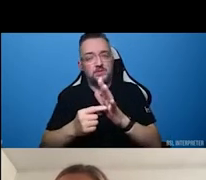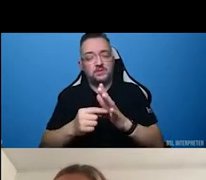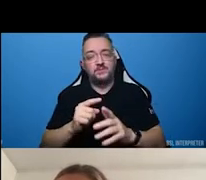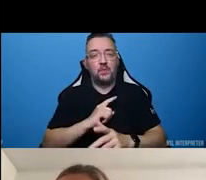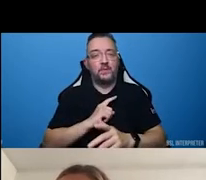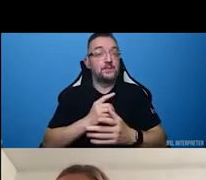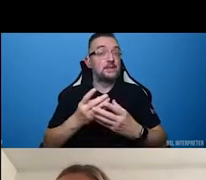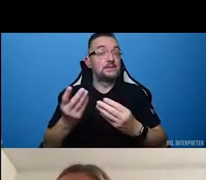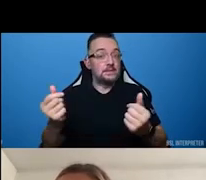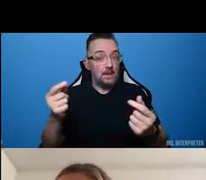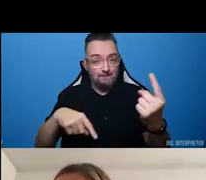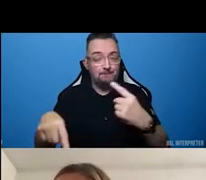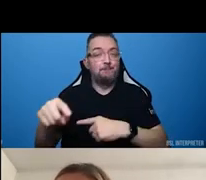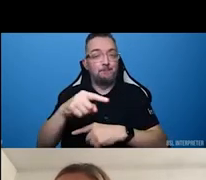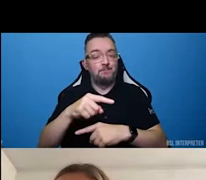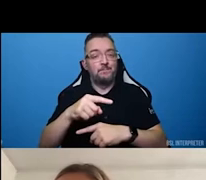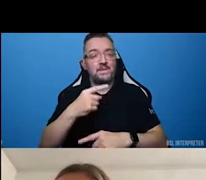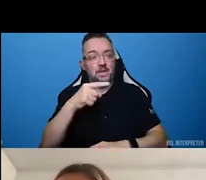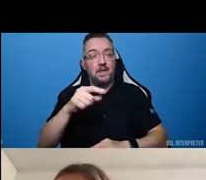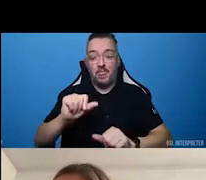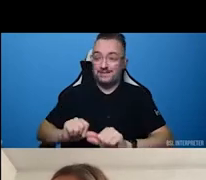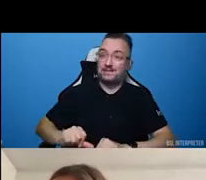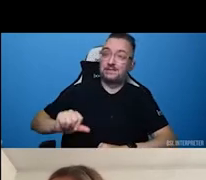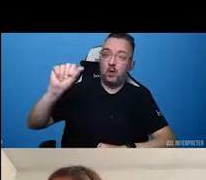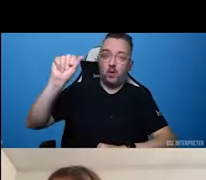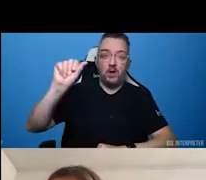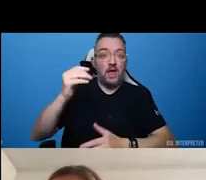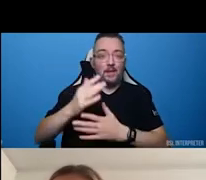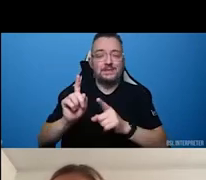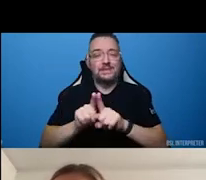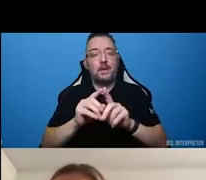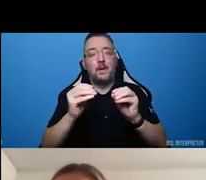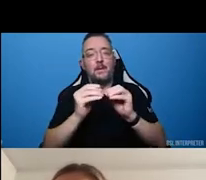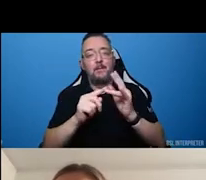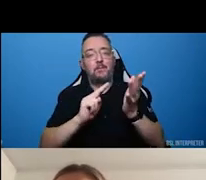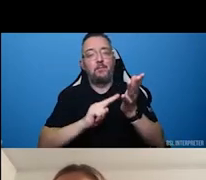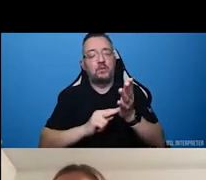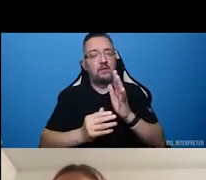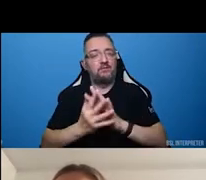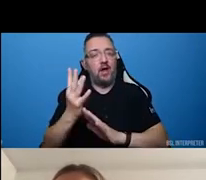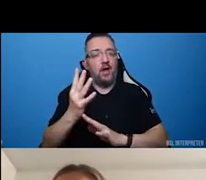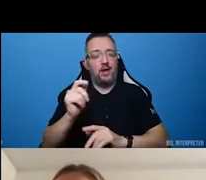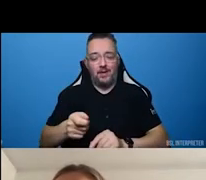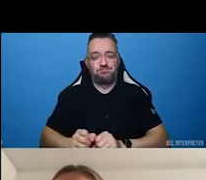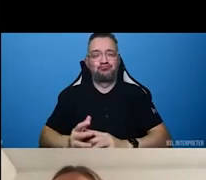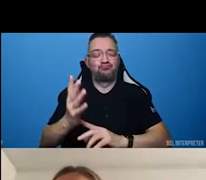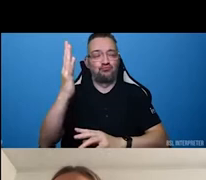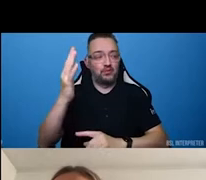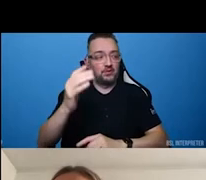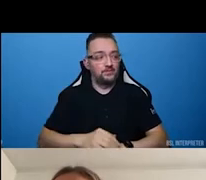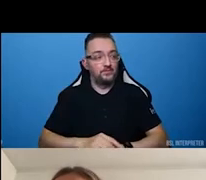some of us even go so far as to say the tower is a bonfire. And then just looking at some of the components,